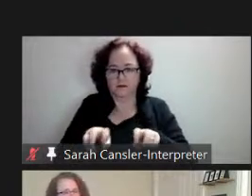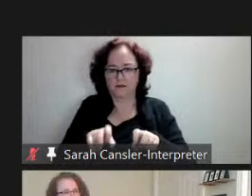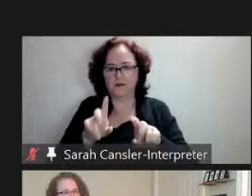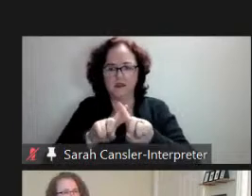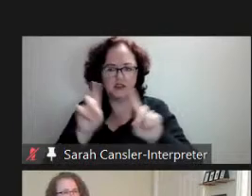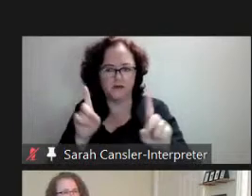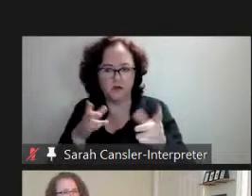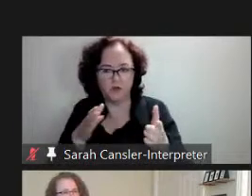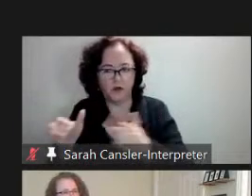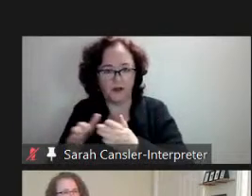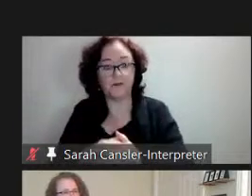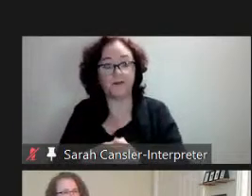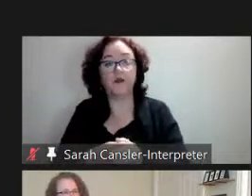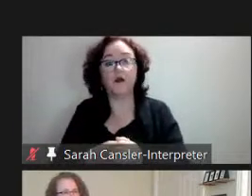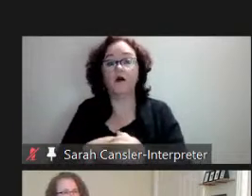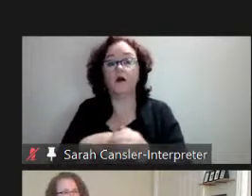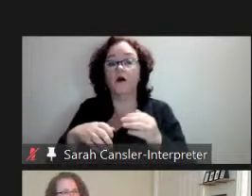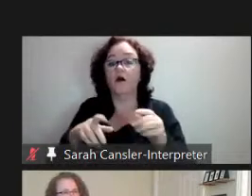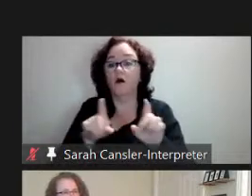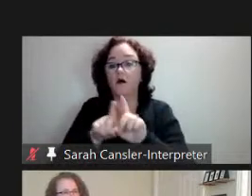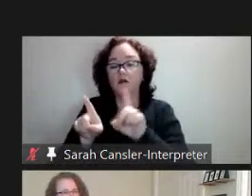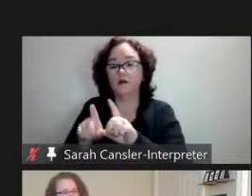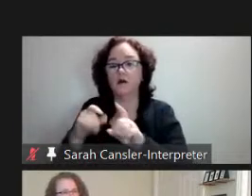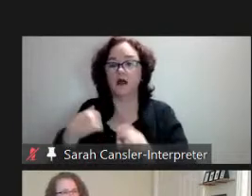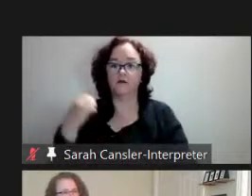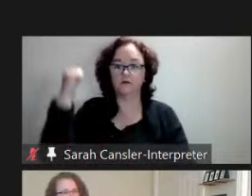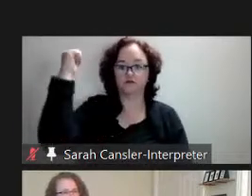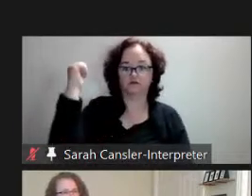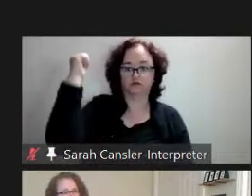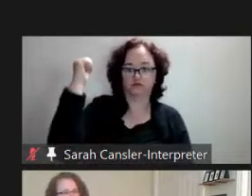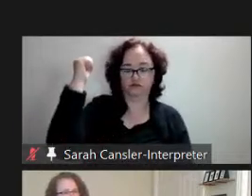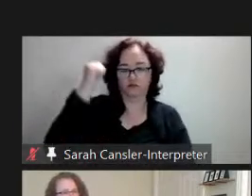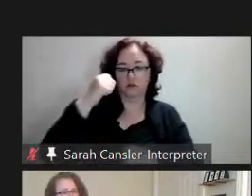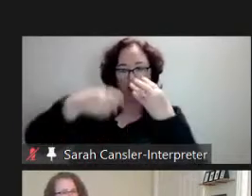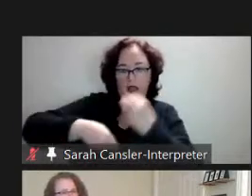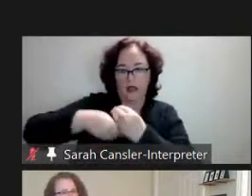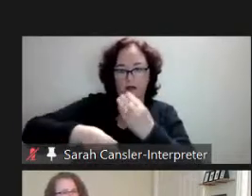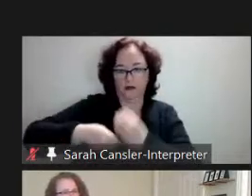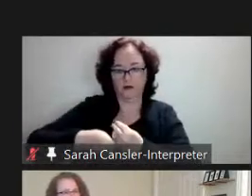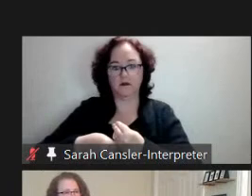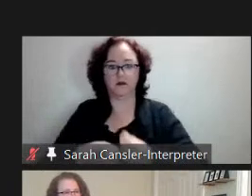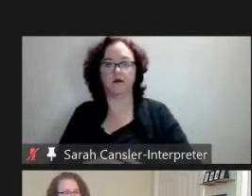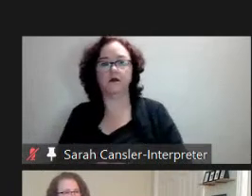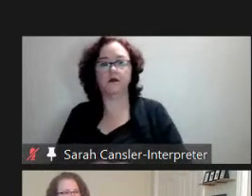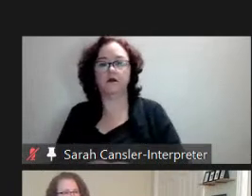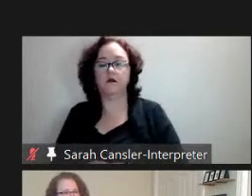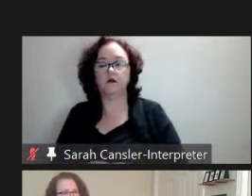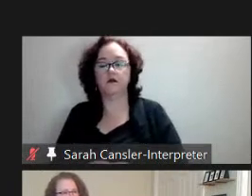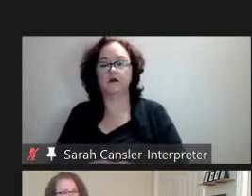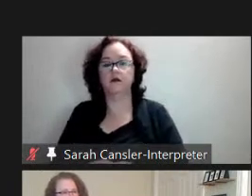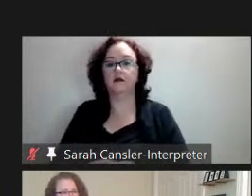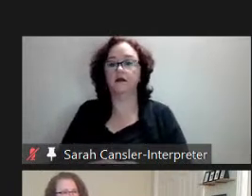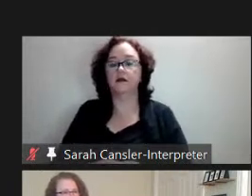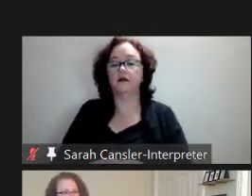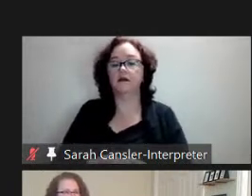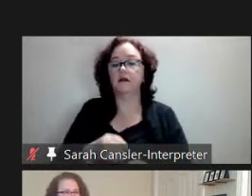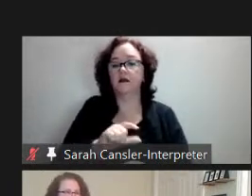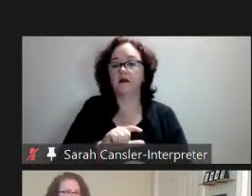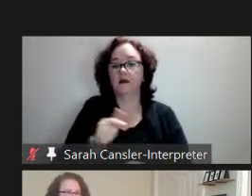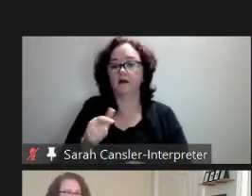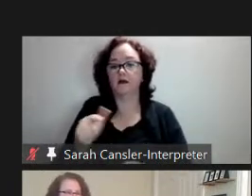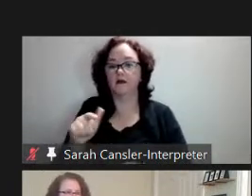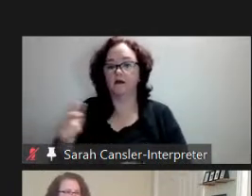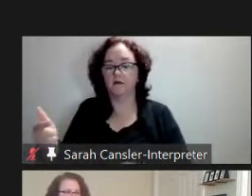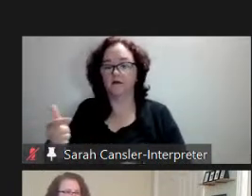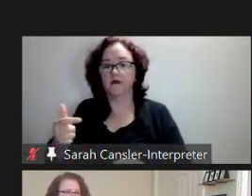additional handholds all throughout the train. So every other seat has a vertical stanchion bar,